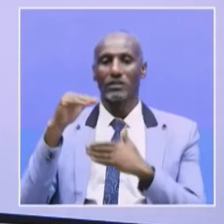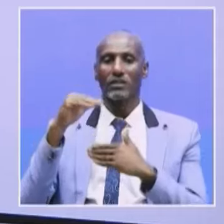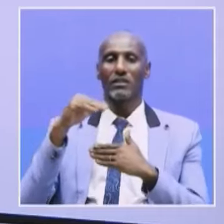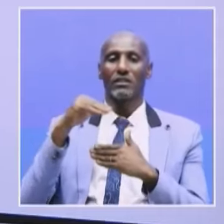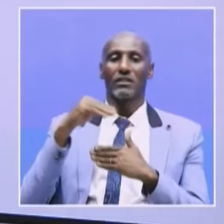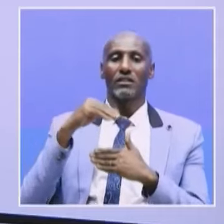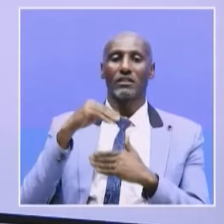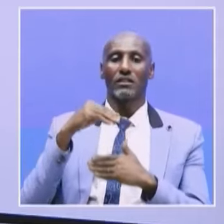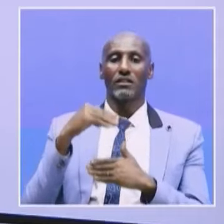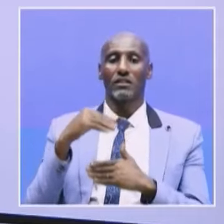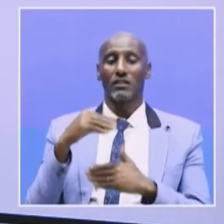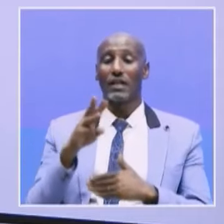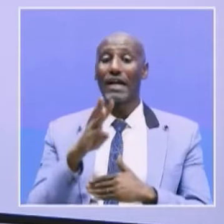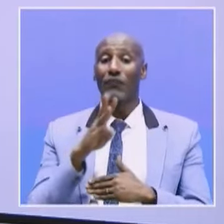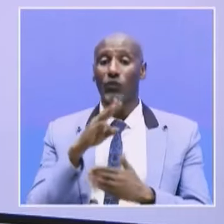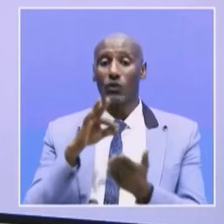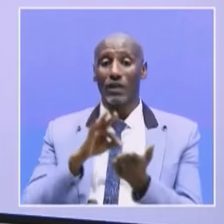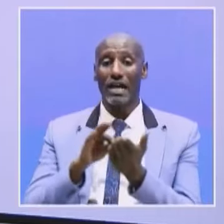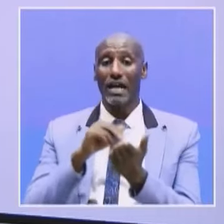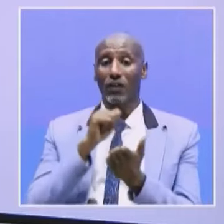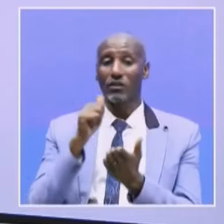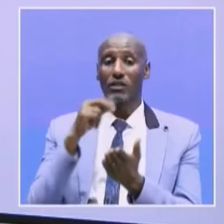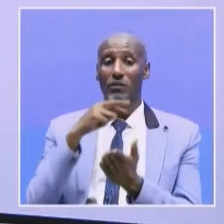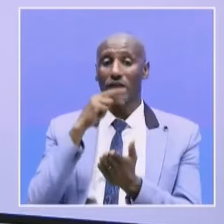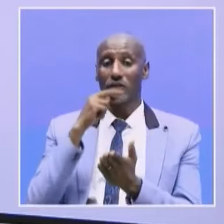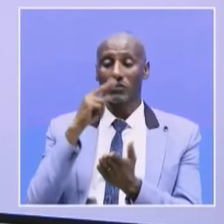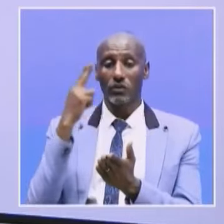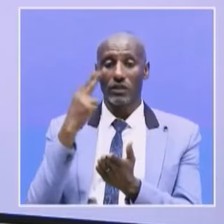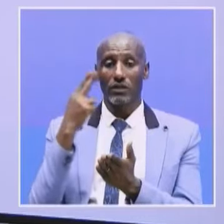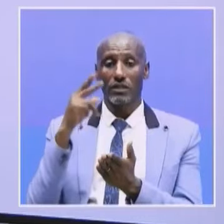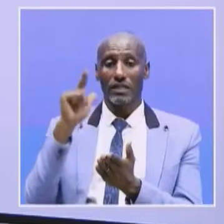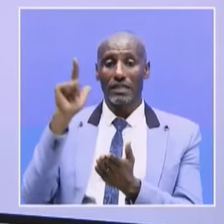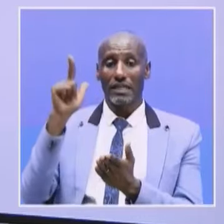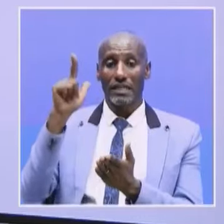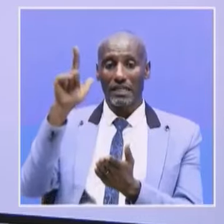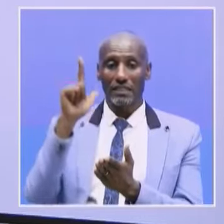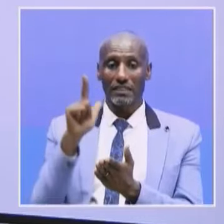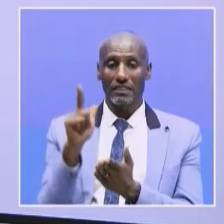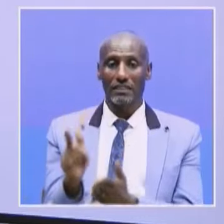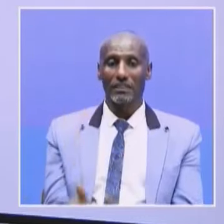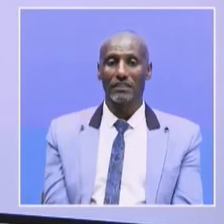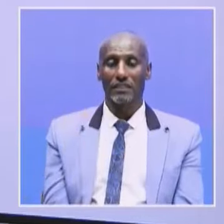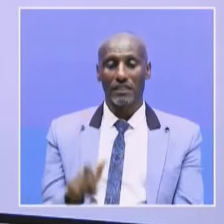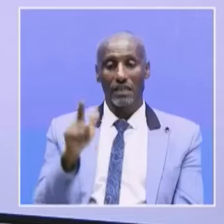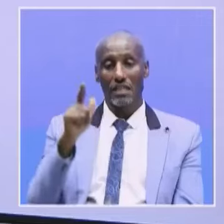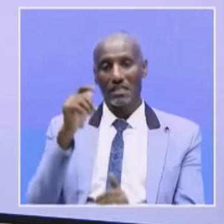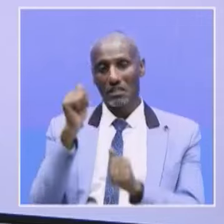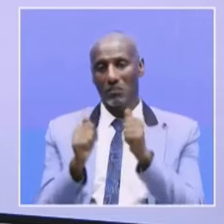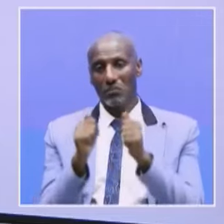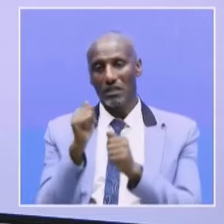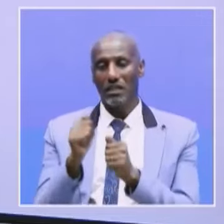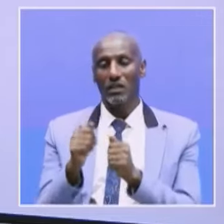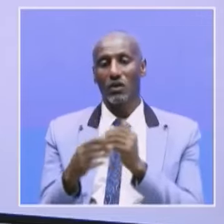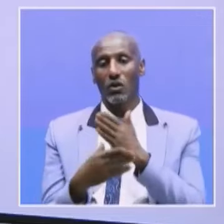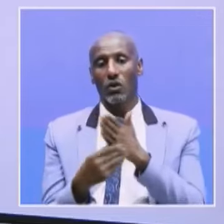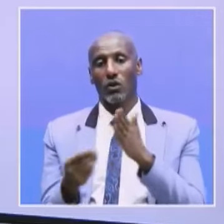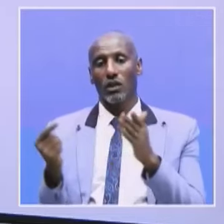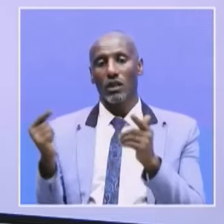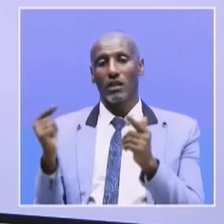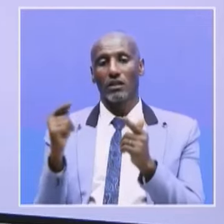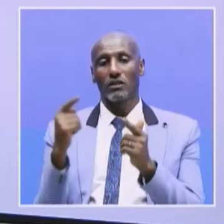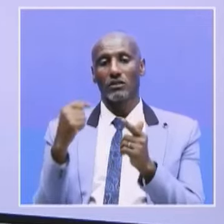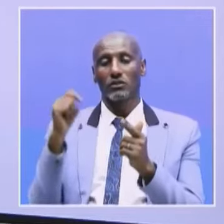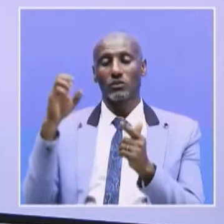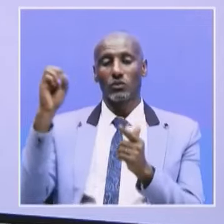small amount for uncountable noun, we can use a little milk, sometimes oil too. So